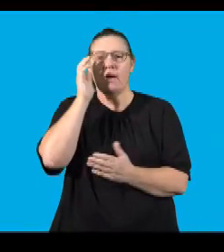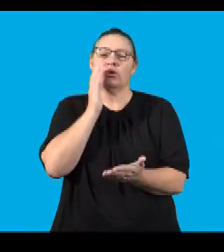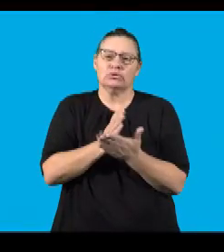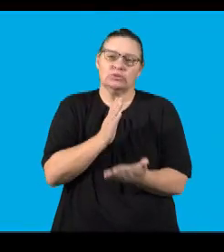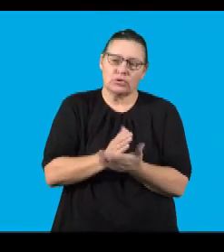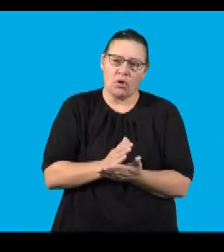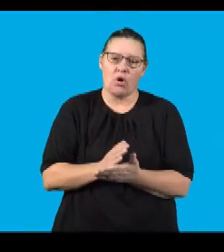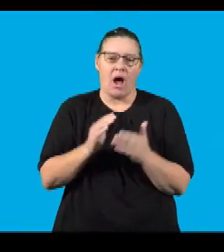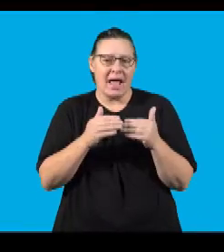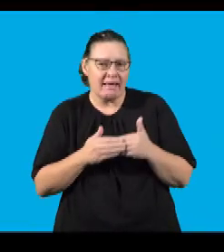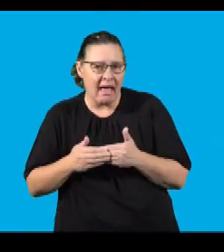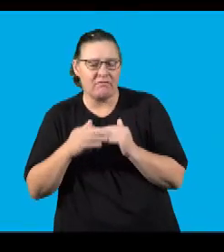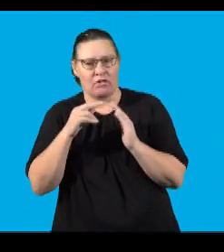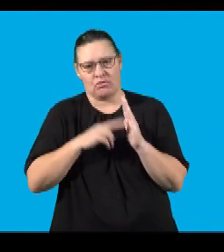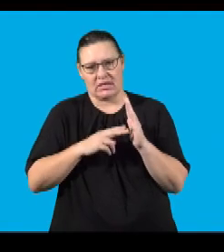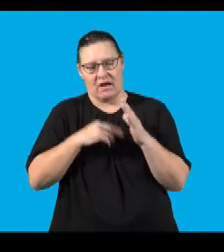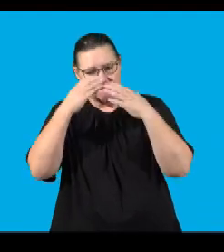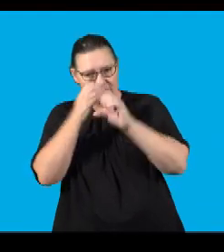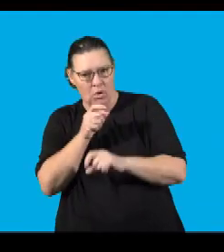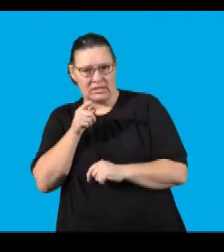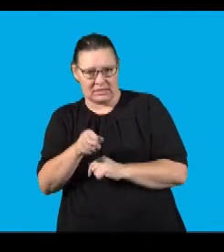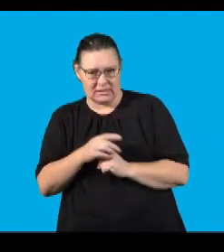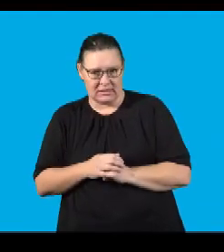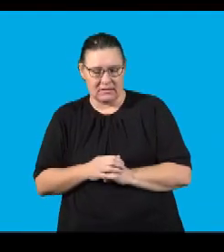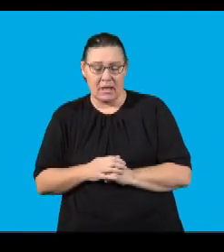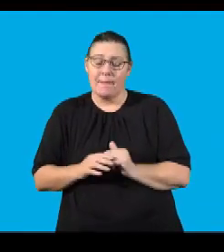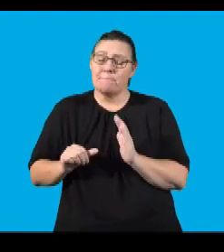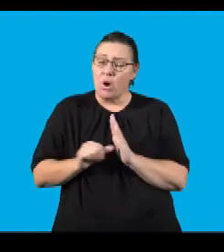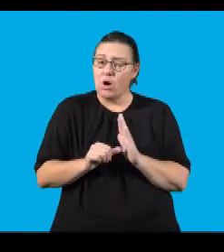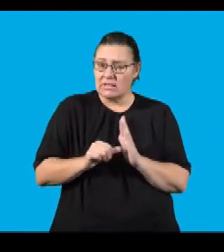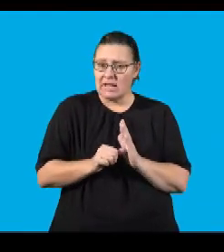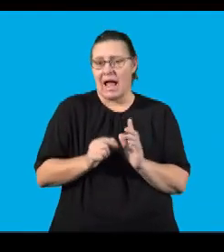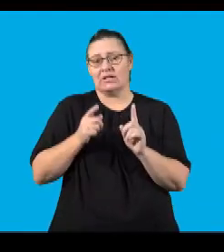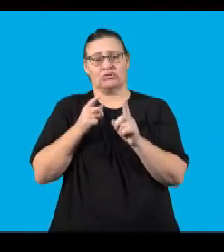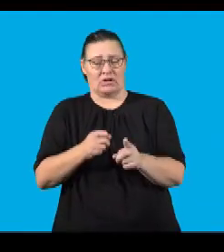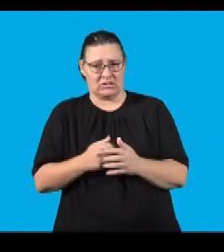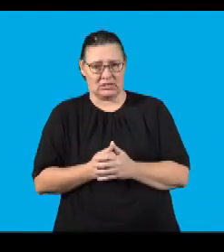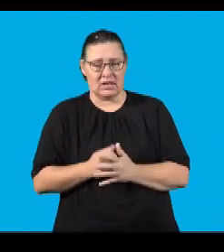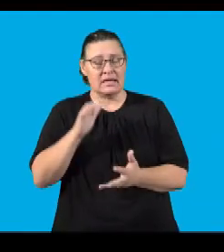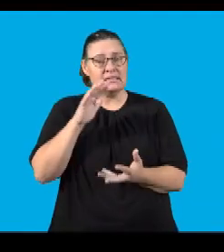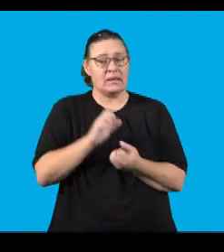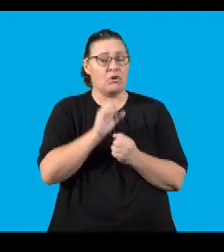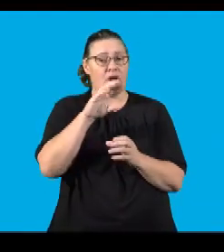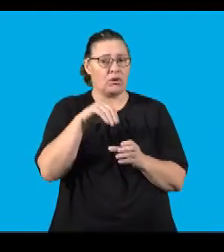on. Make sure you read carefully and you focus on that. Very important, there are instructions. So your summary should